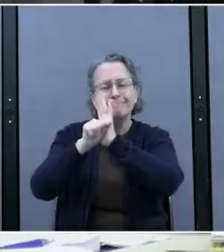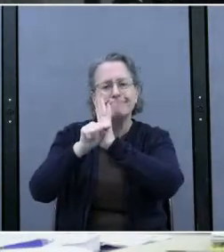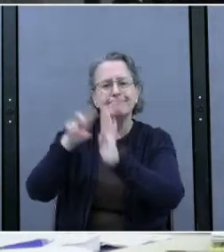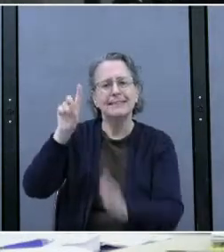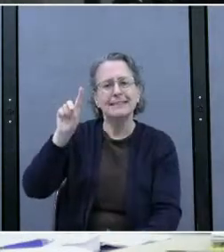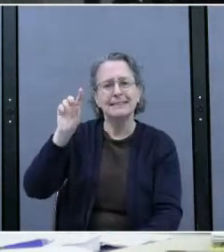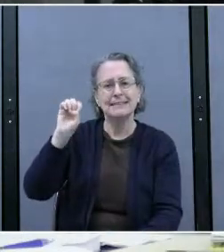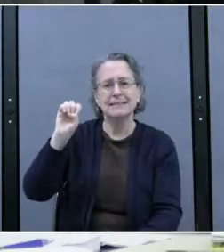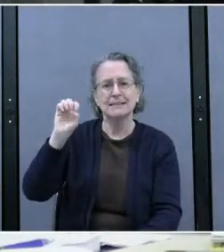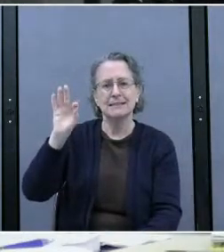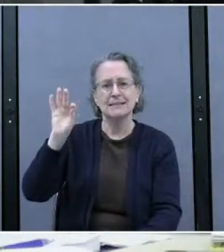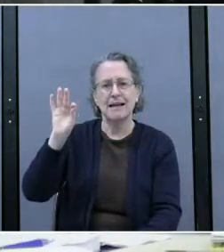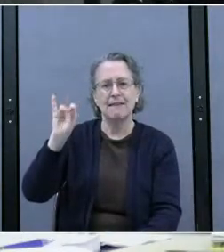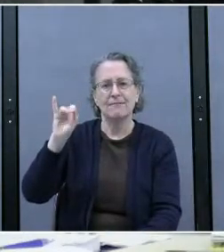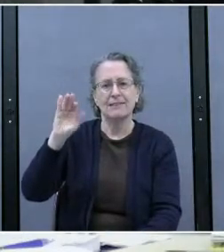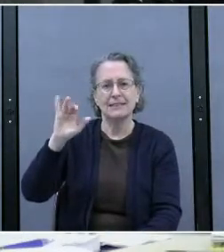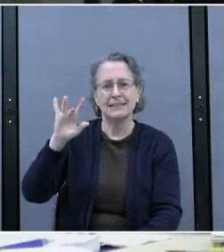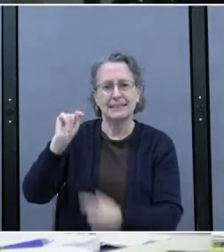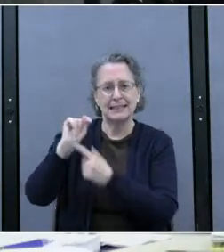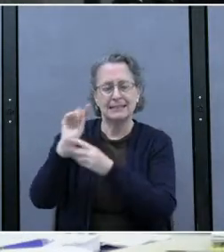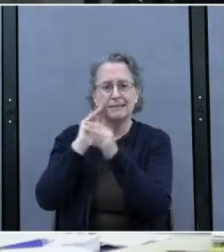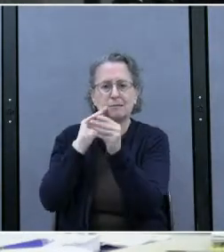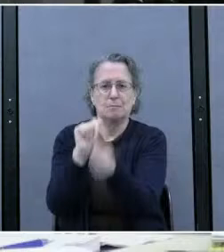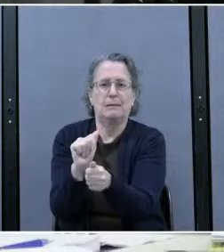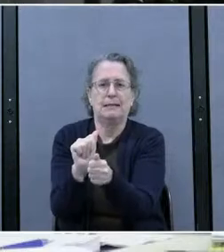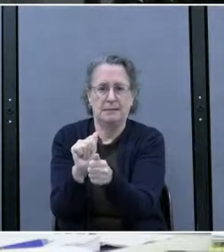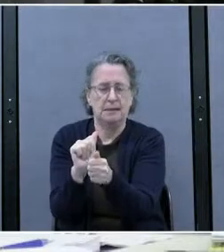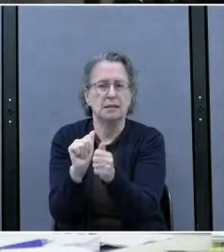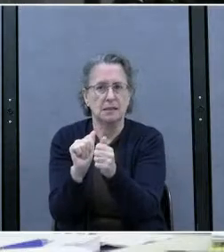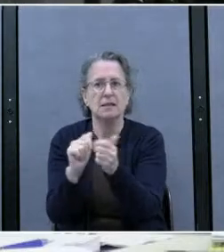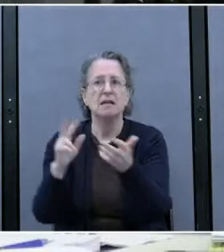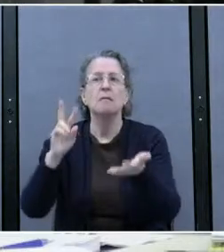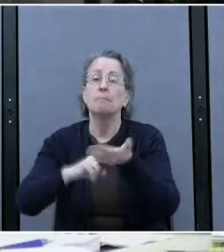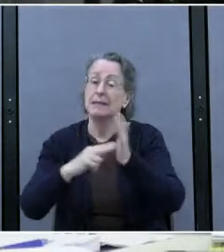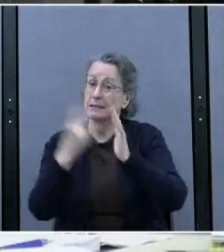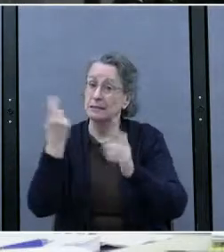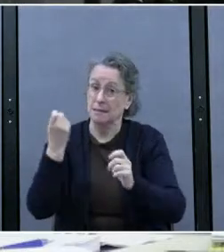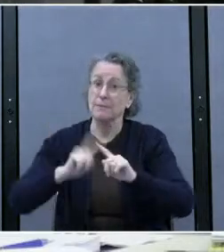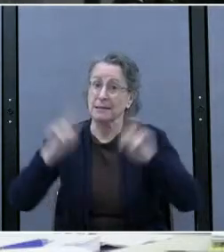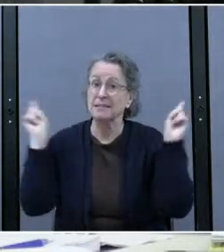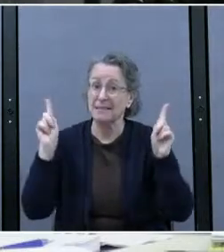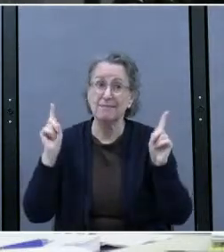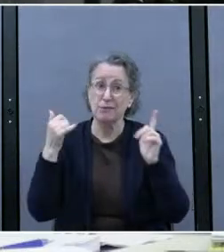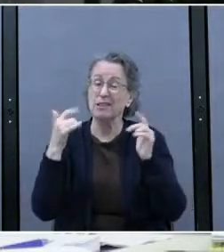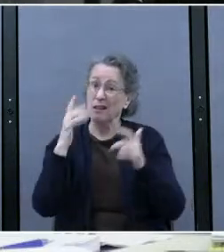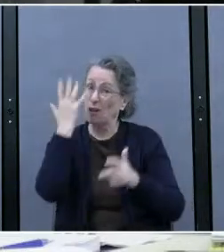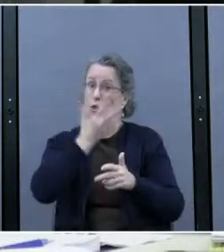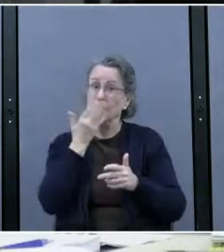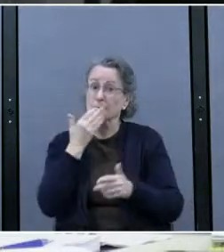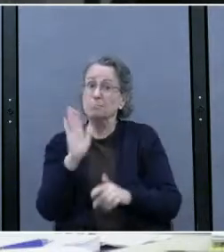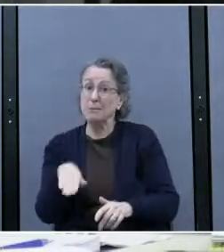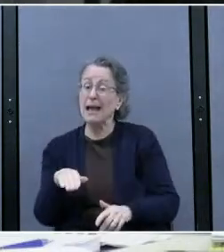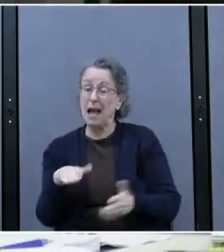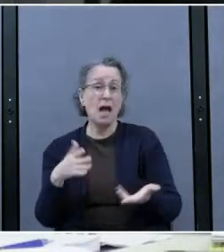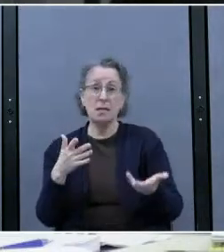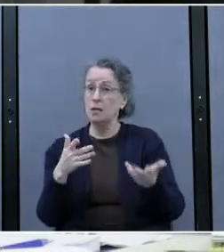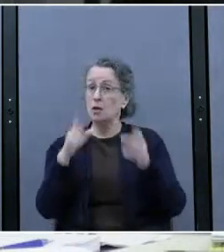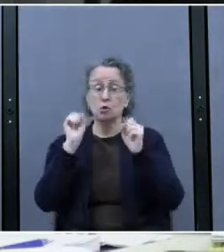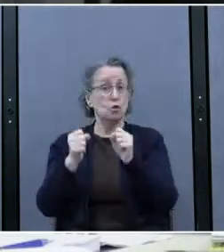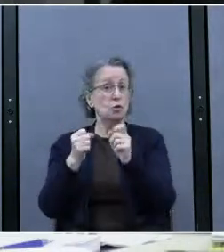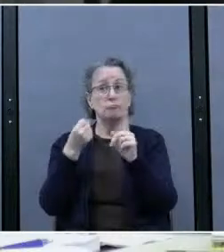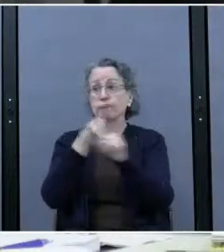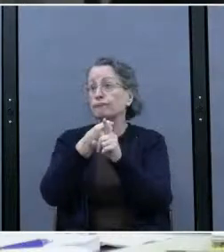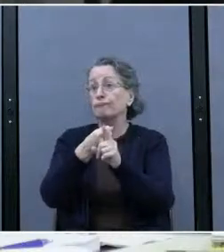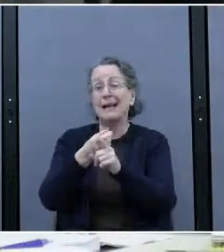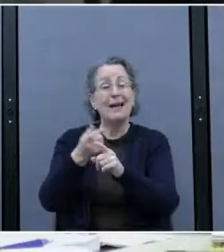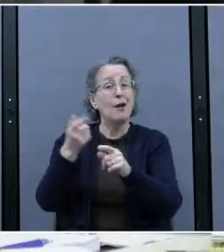show differently in the audit. And that could, as Bob was saying, that could have an impact on our ability to borrow in the future. It